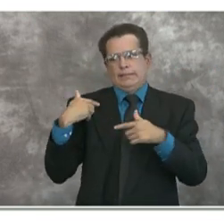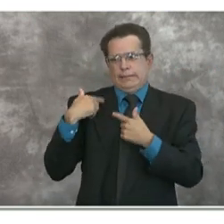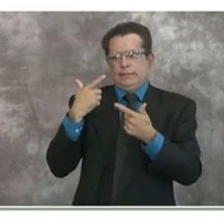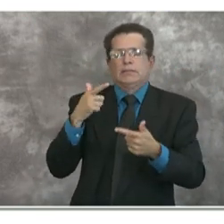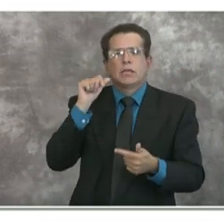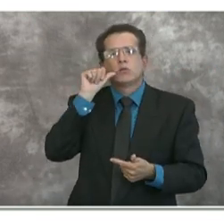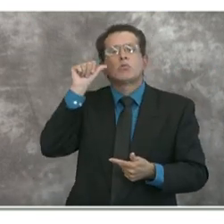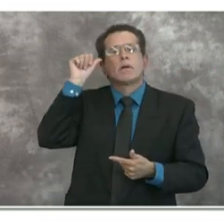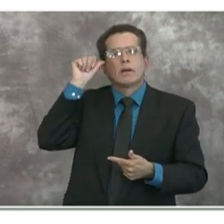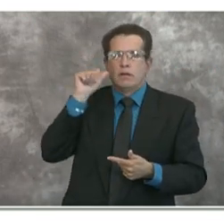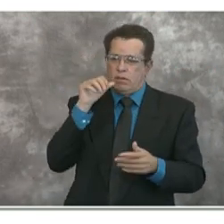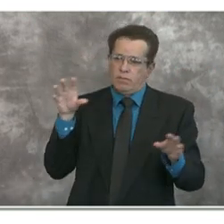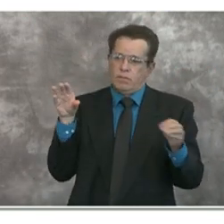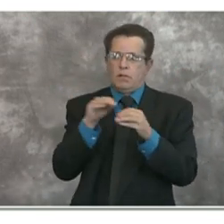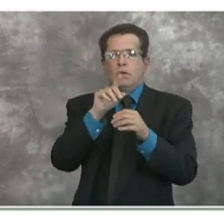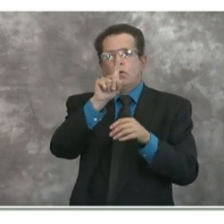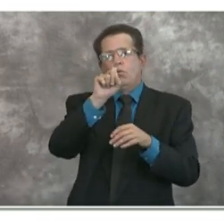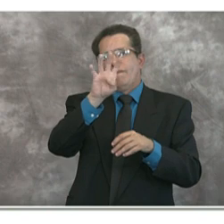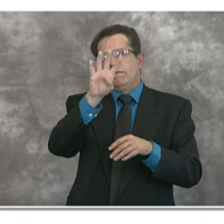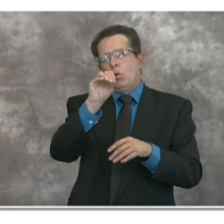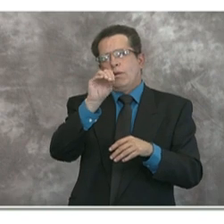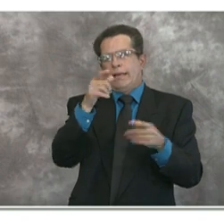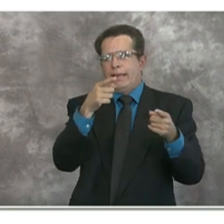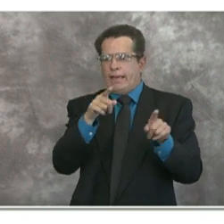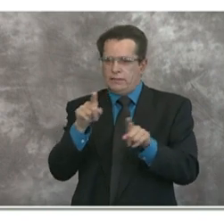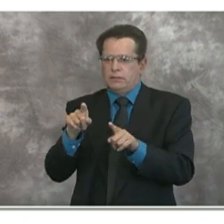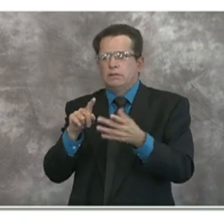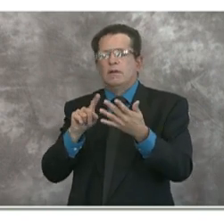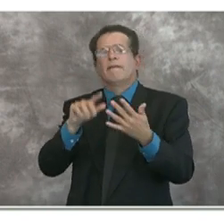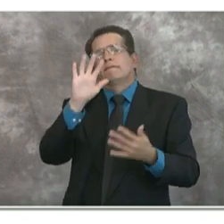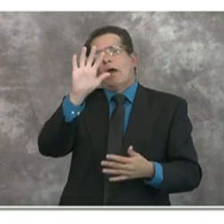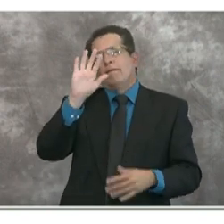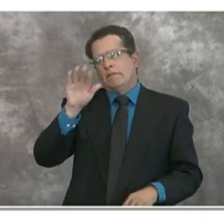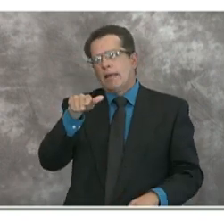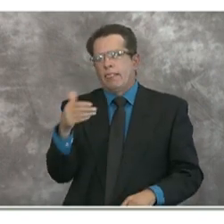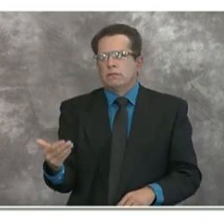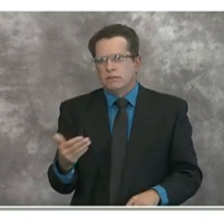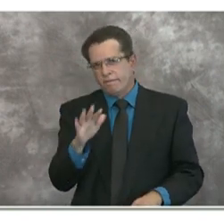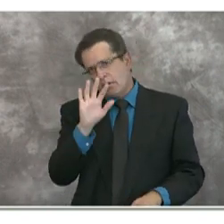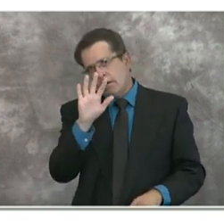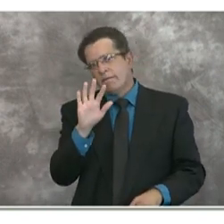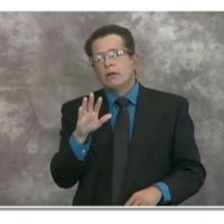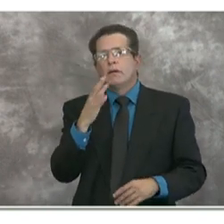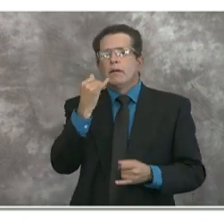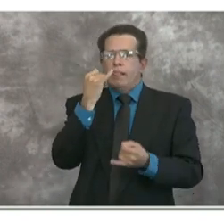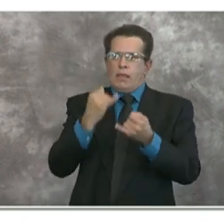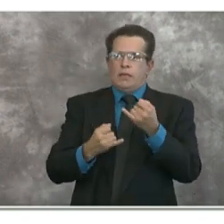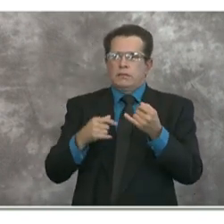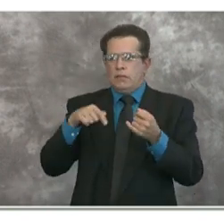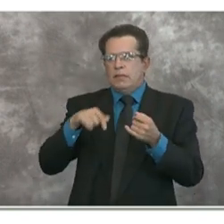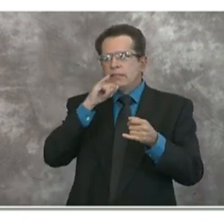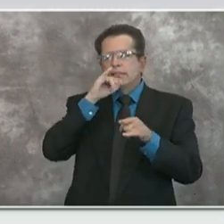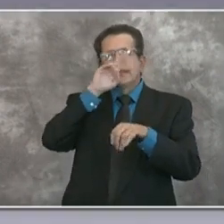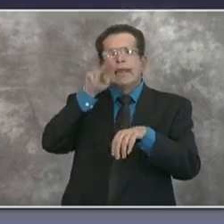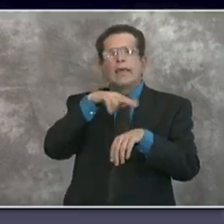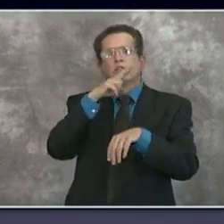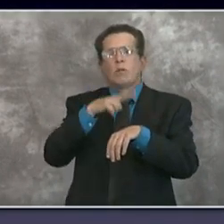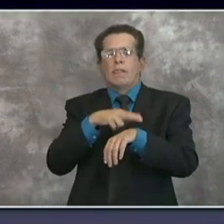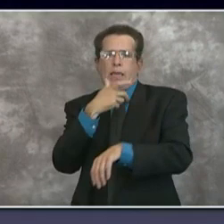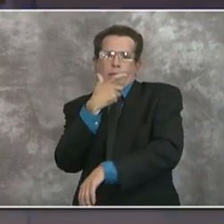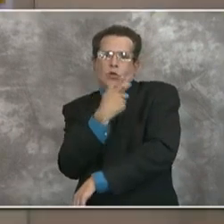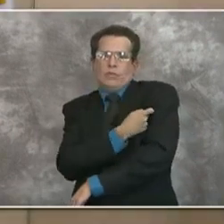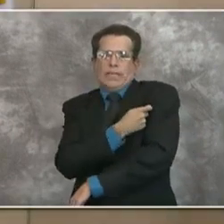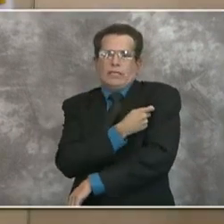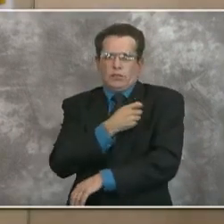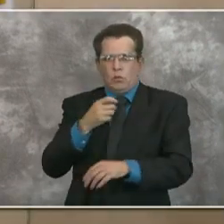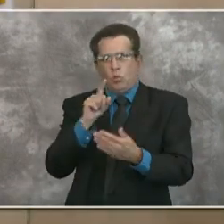yesterday, representing 140 cases and 5 deaths. Lastly, this is National Infant Immunization